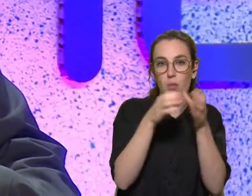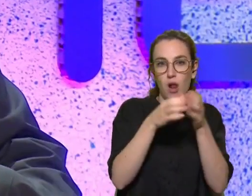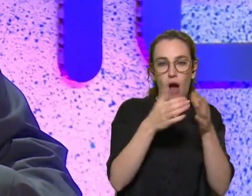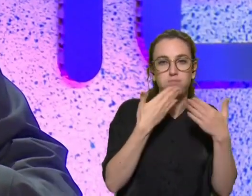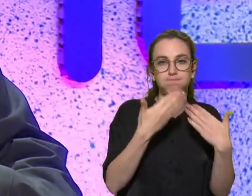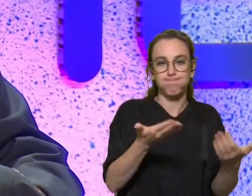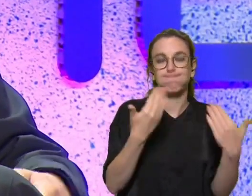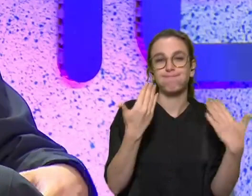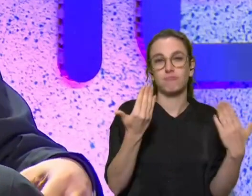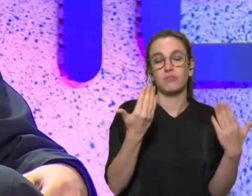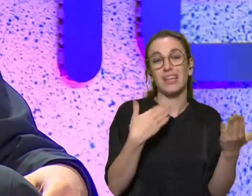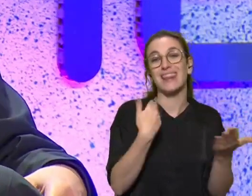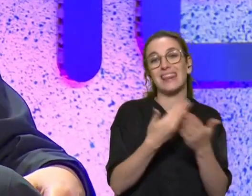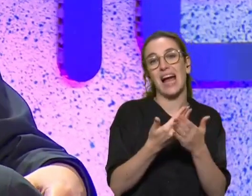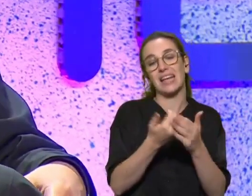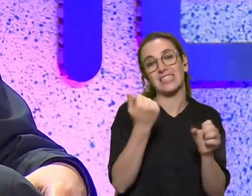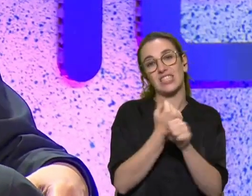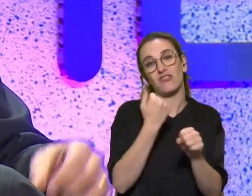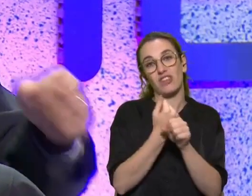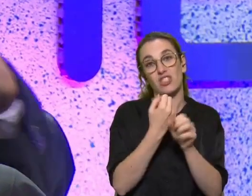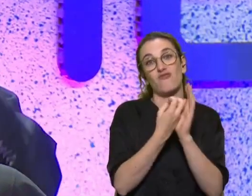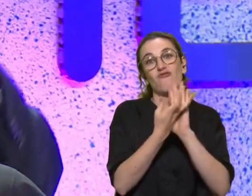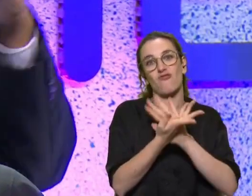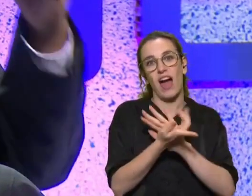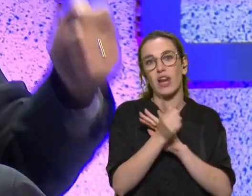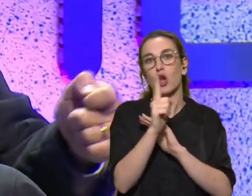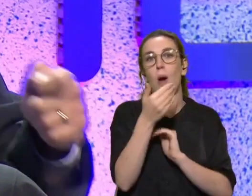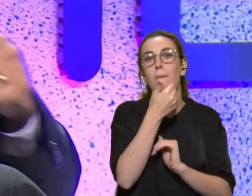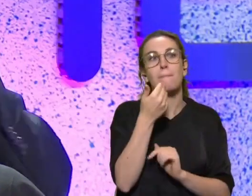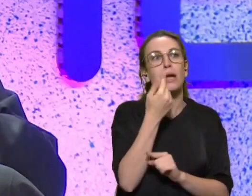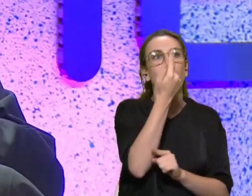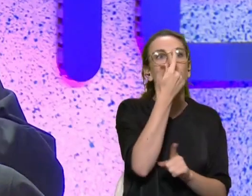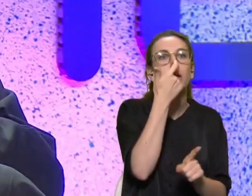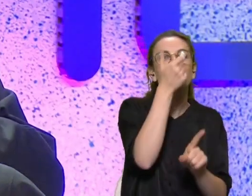single interest and they provide services without having to